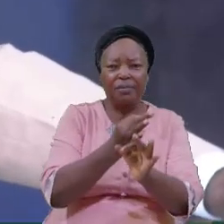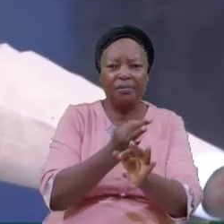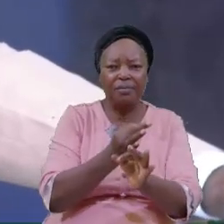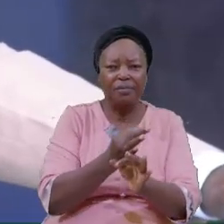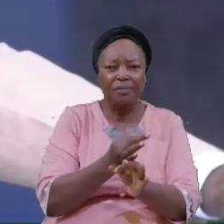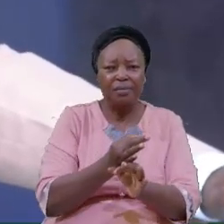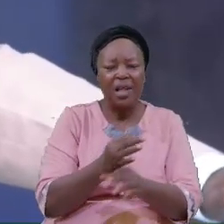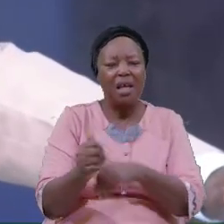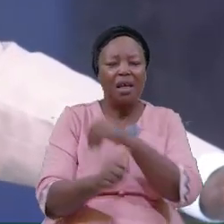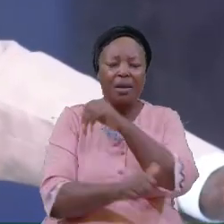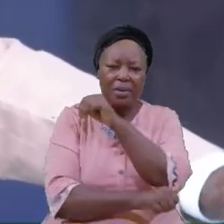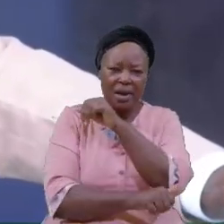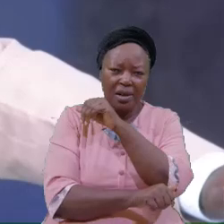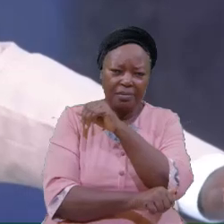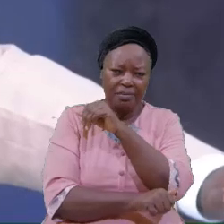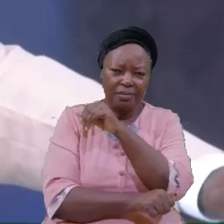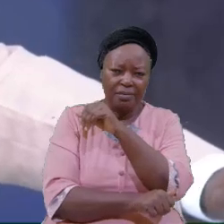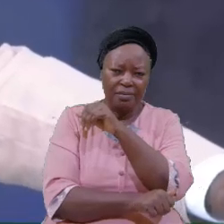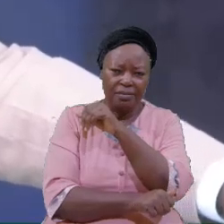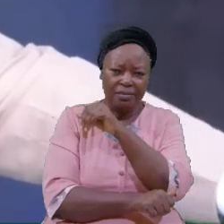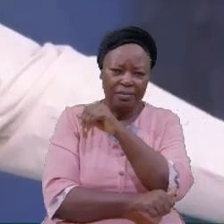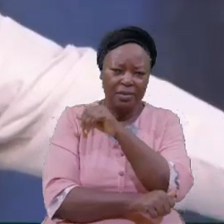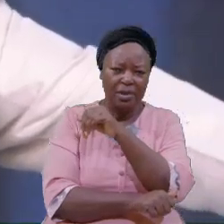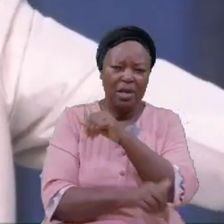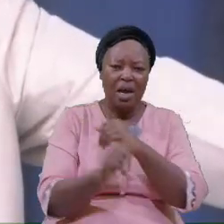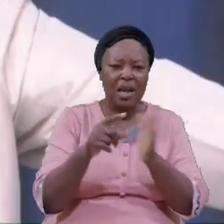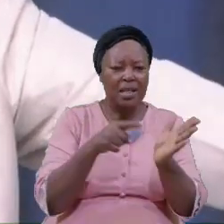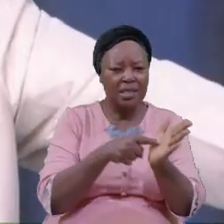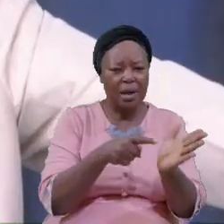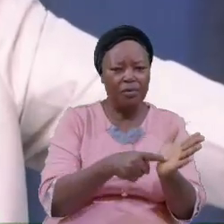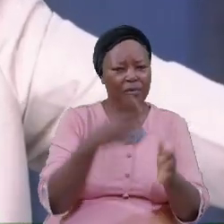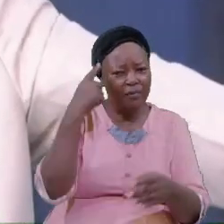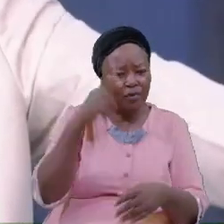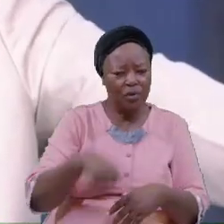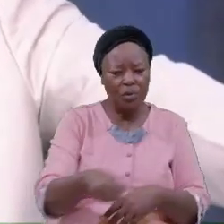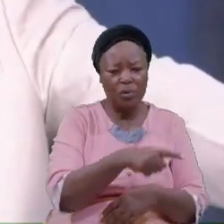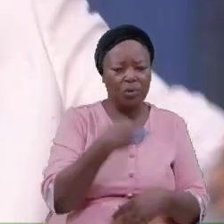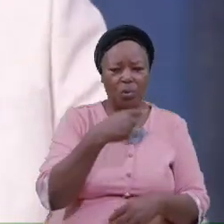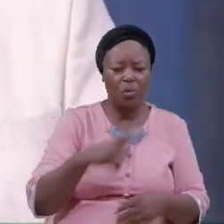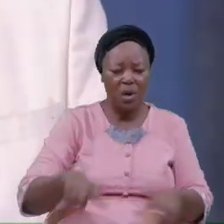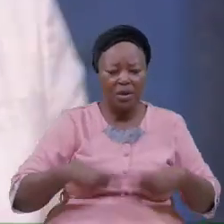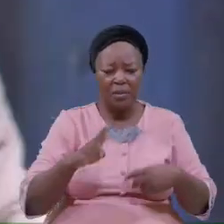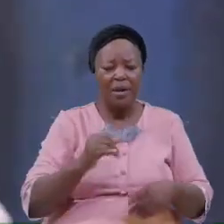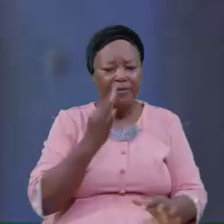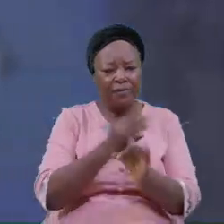Abraham, an example for those who say they live by faith today.